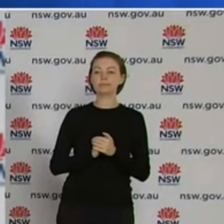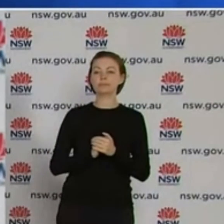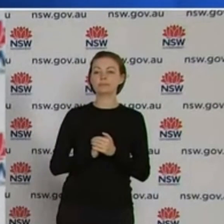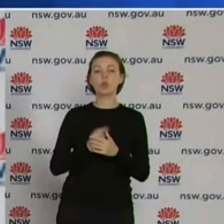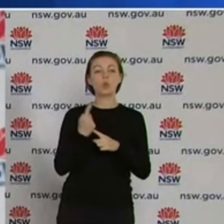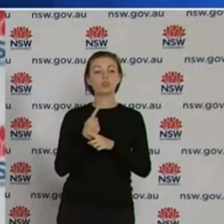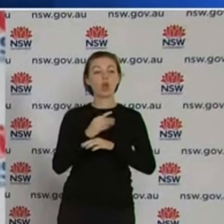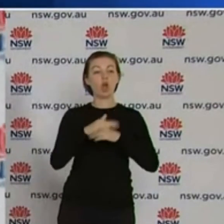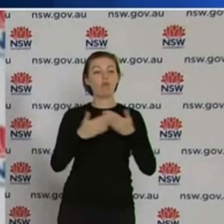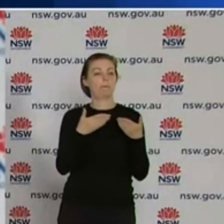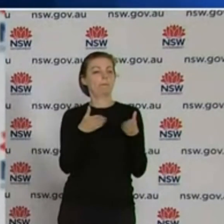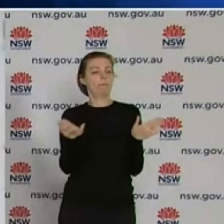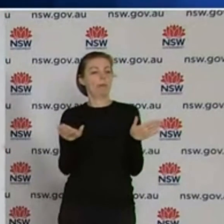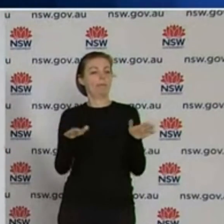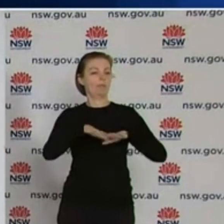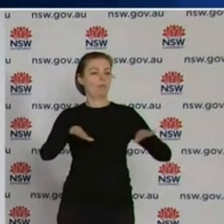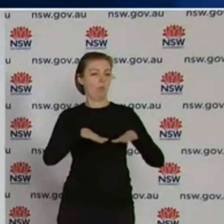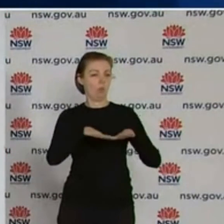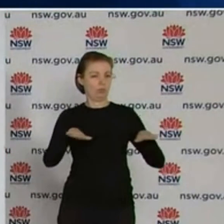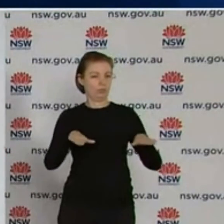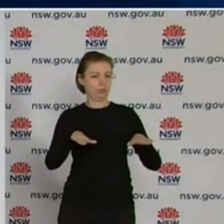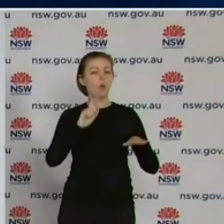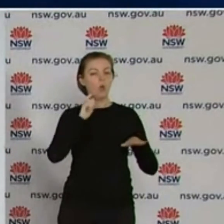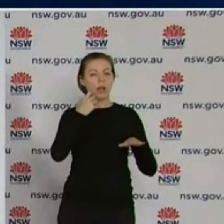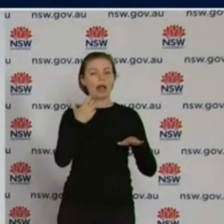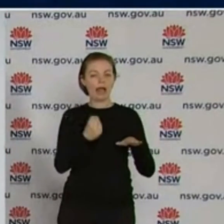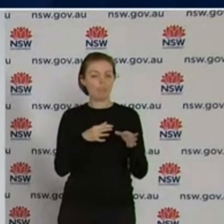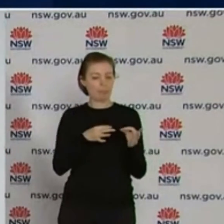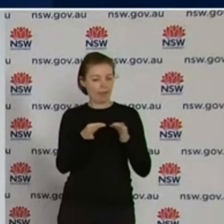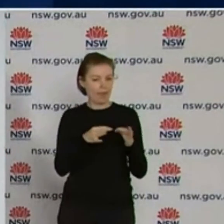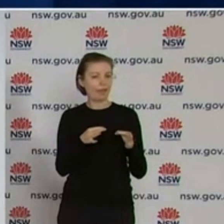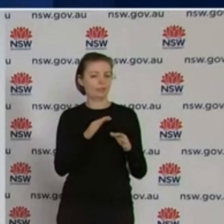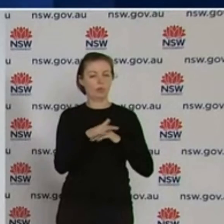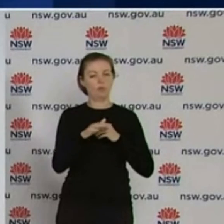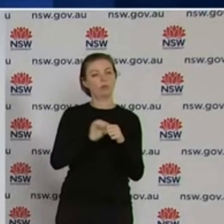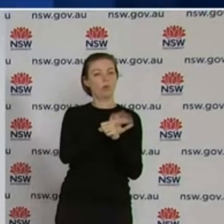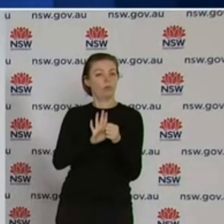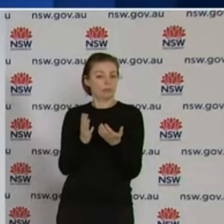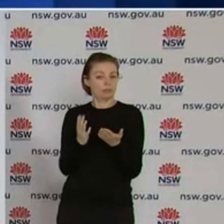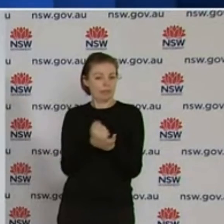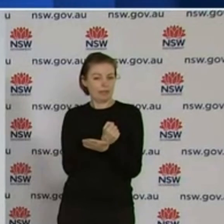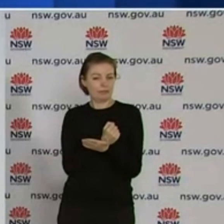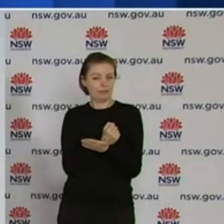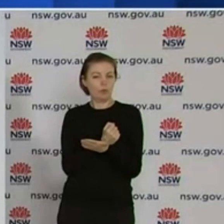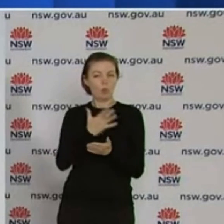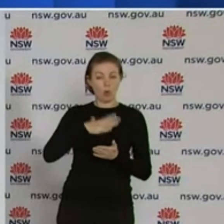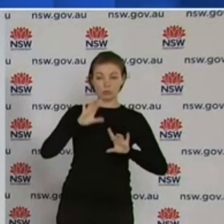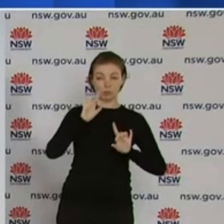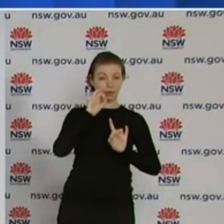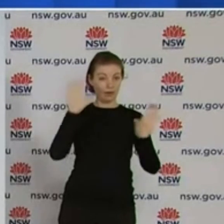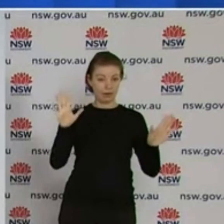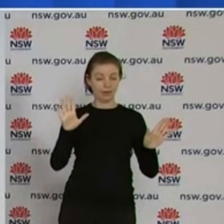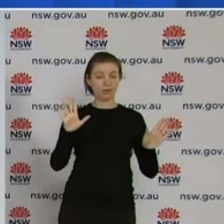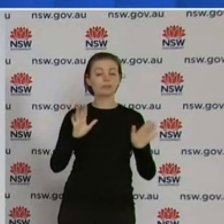to public pools, and there'll be COVID safety plans provided. And obviously there'll be some areas of grey, but we're hoping to make it as black as white as